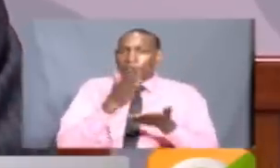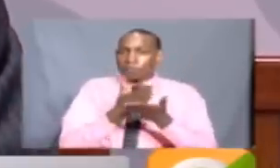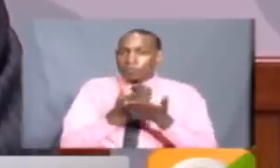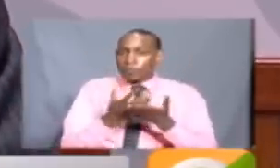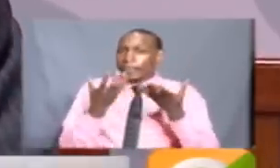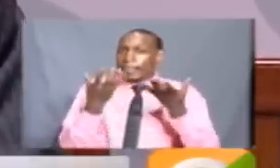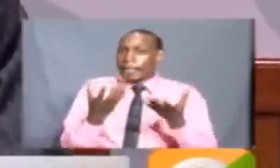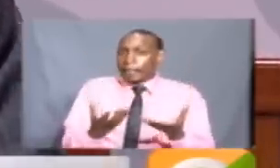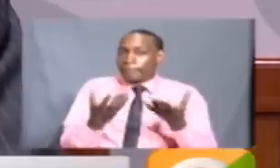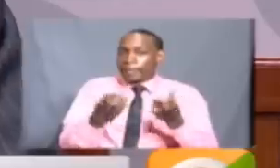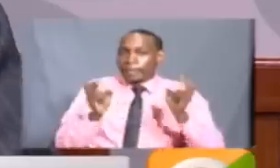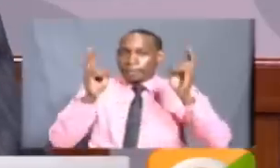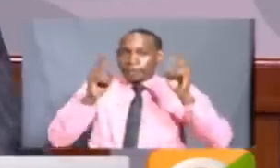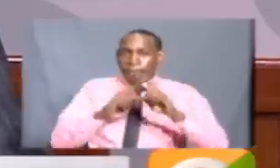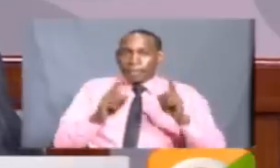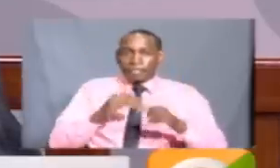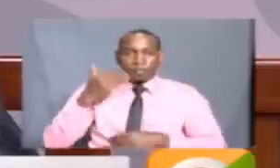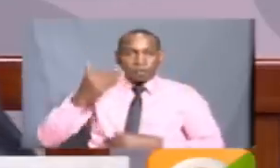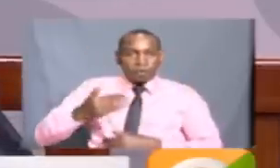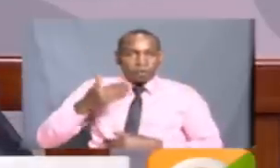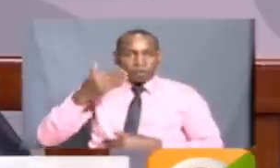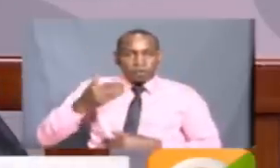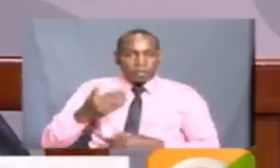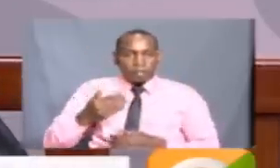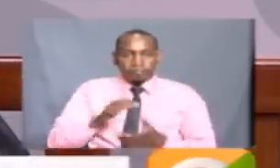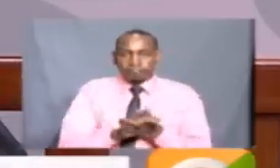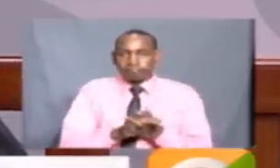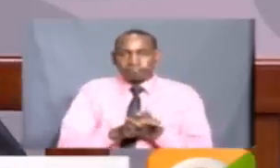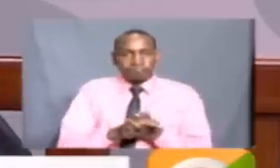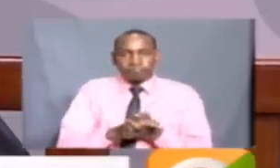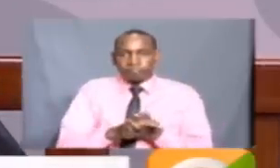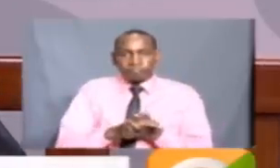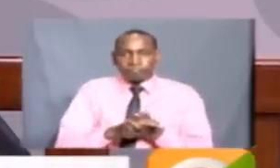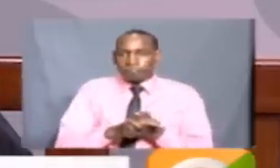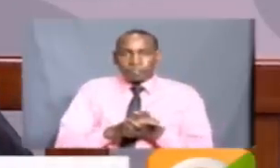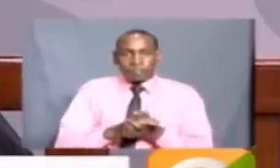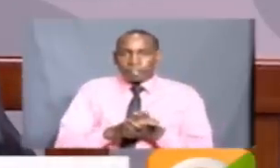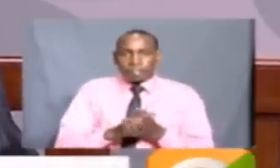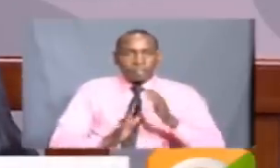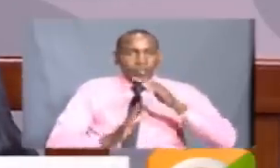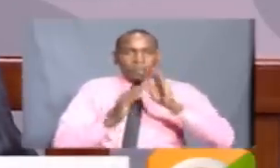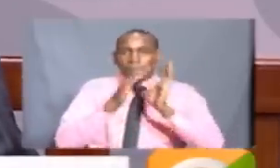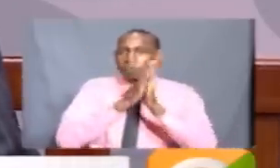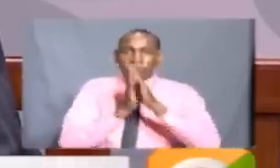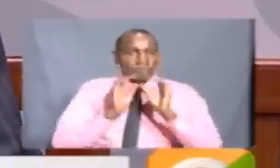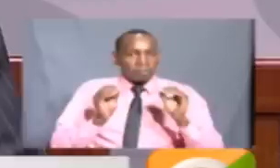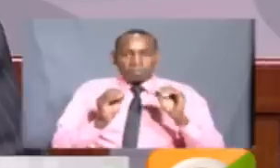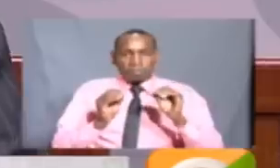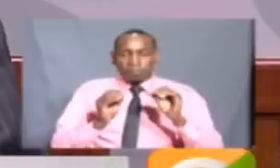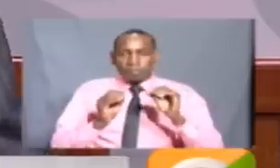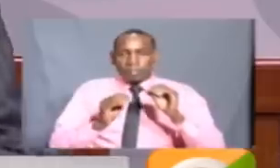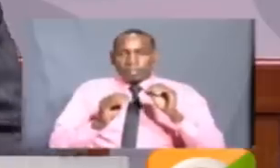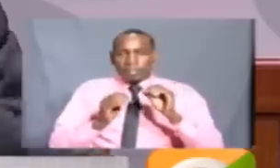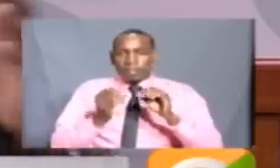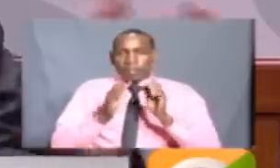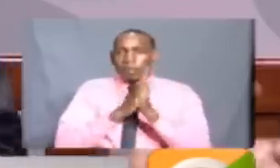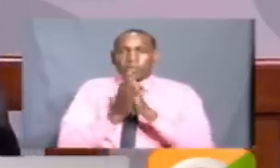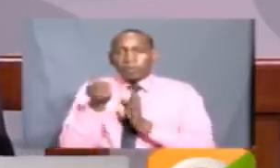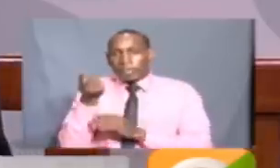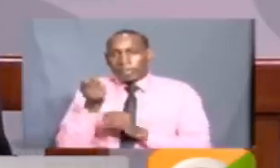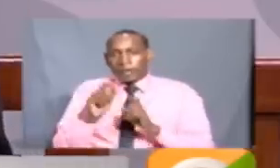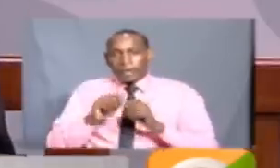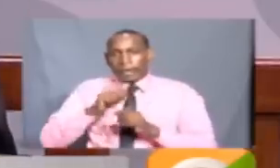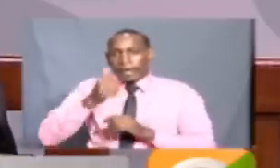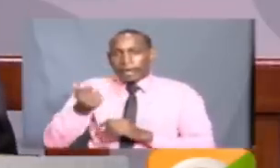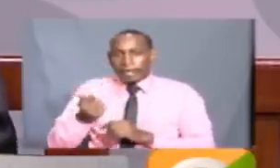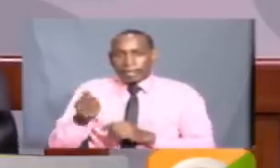issues, but they're always tucked on page 13 of any one of our major newspapers. The other side of the